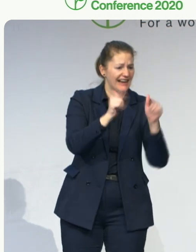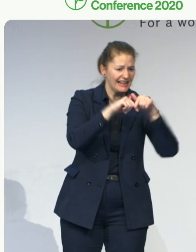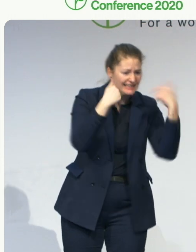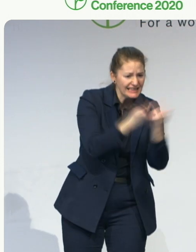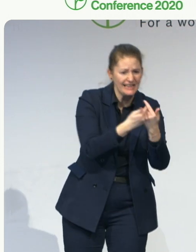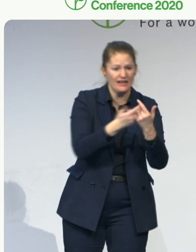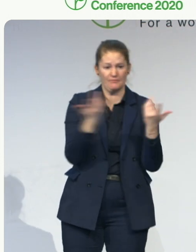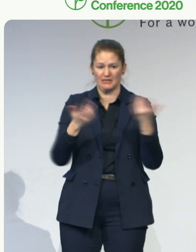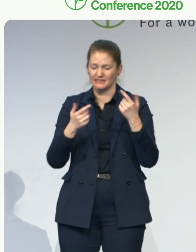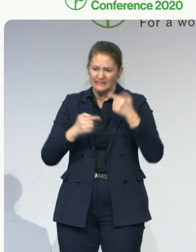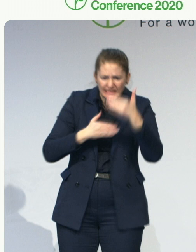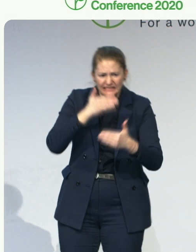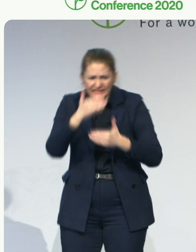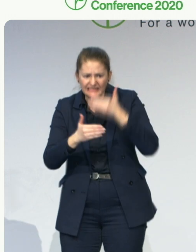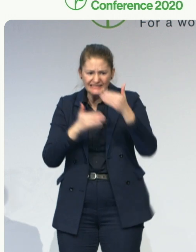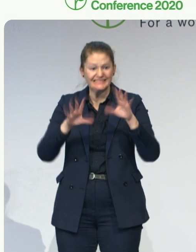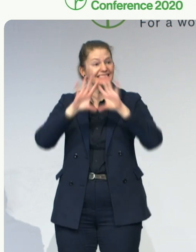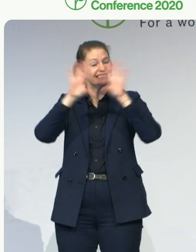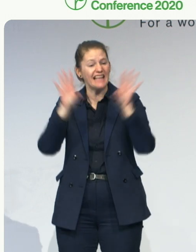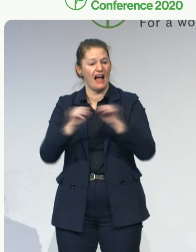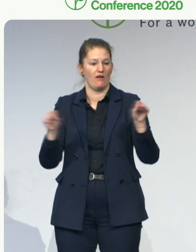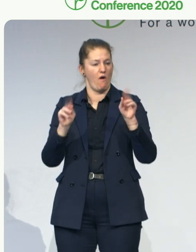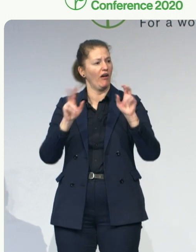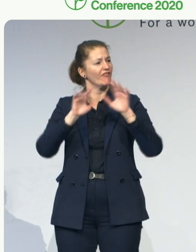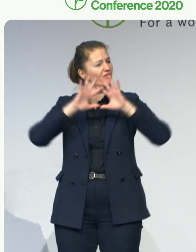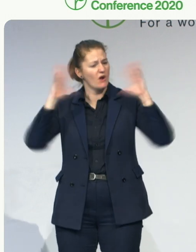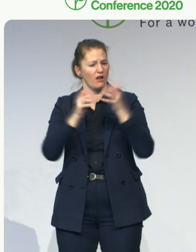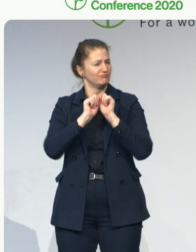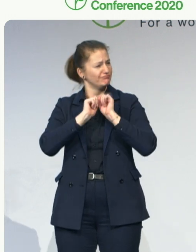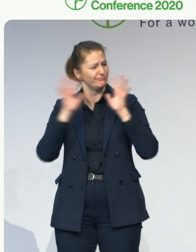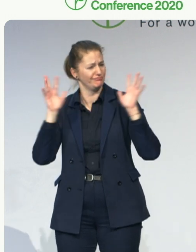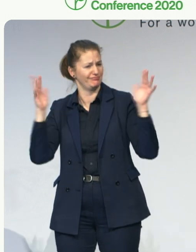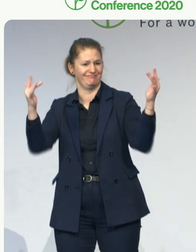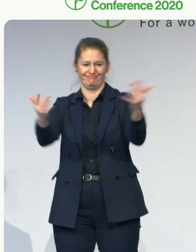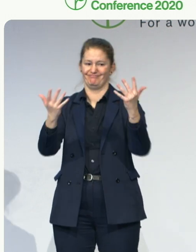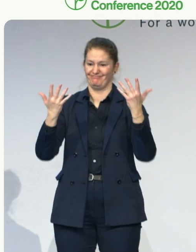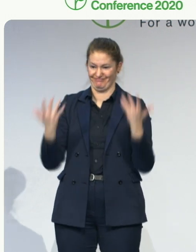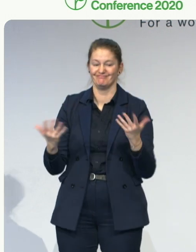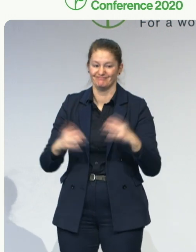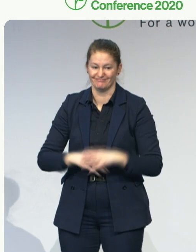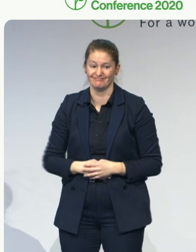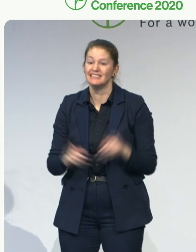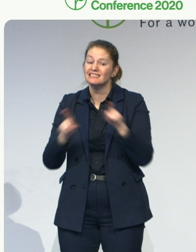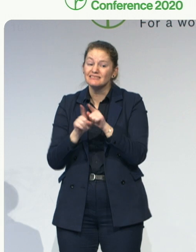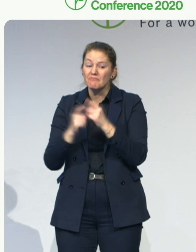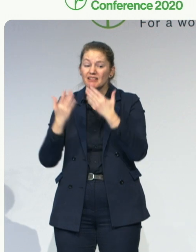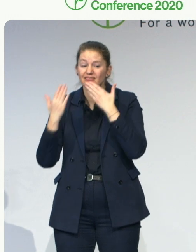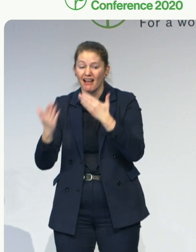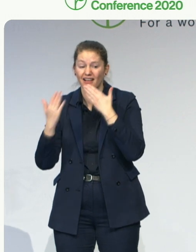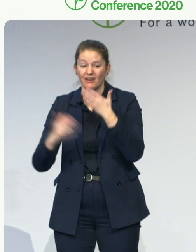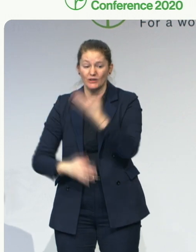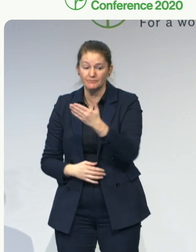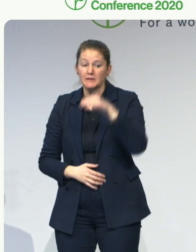on Zero project globally, but also to Michi Pichler, who is responsible for all